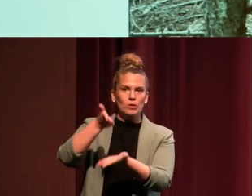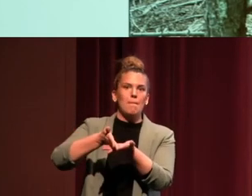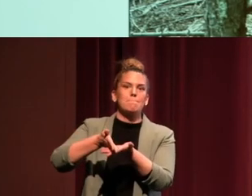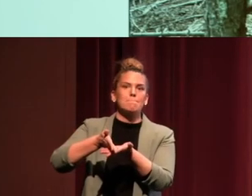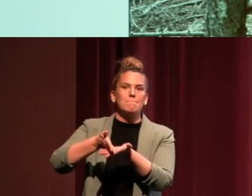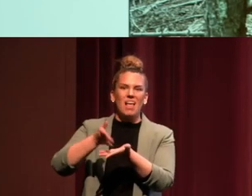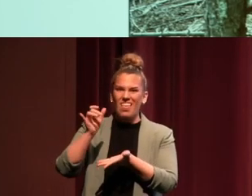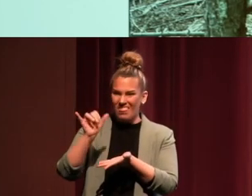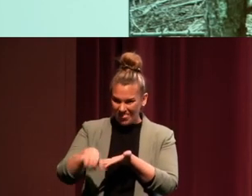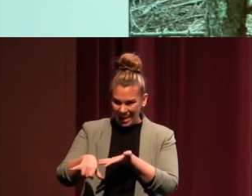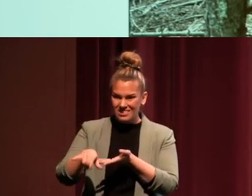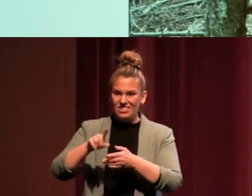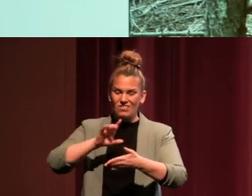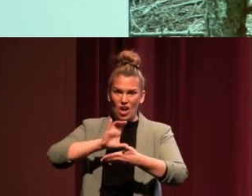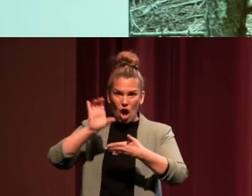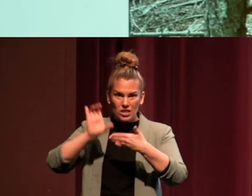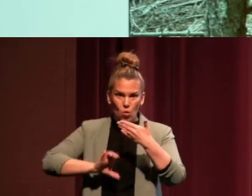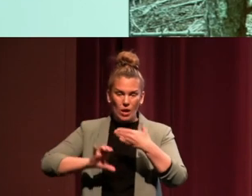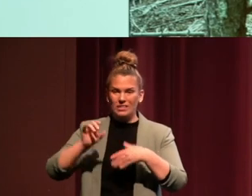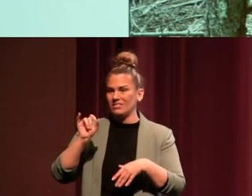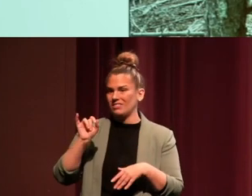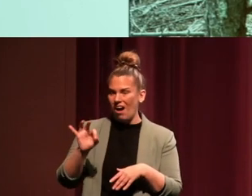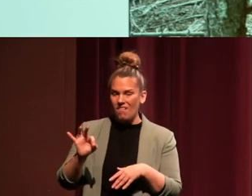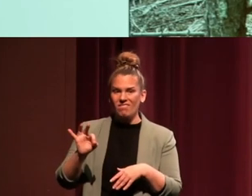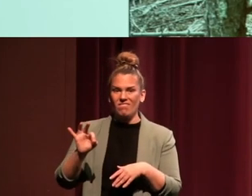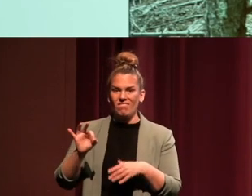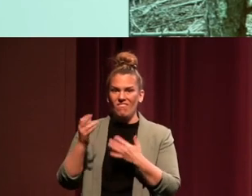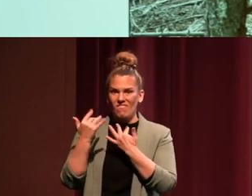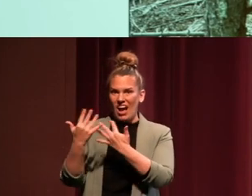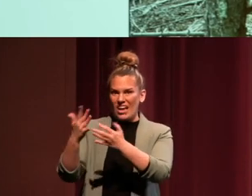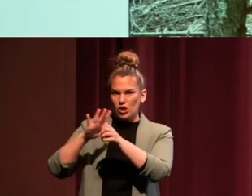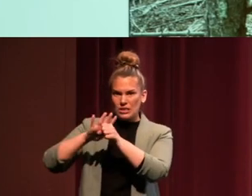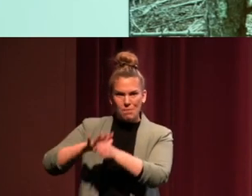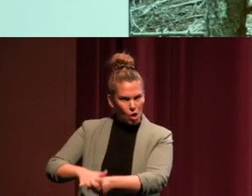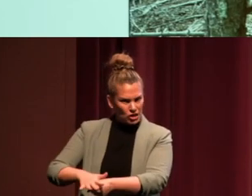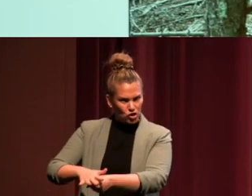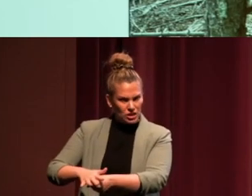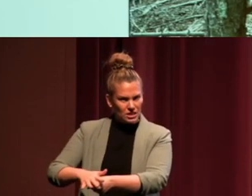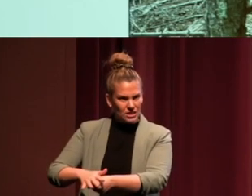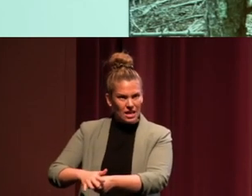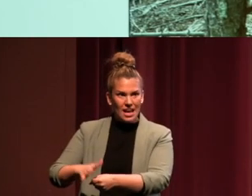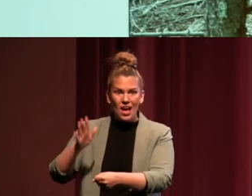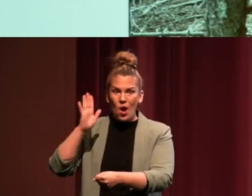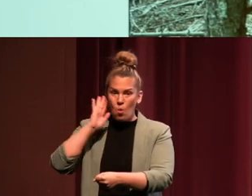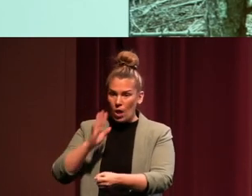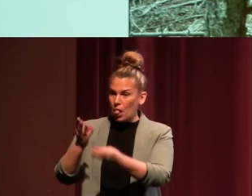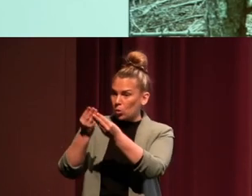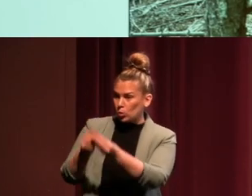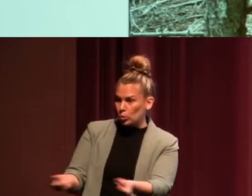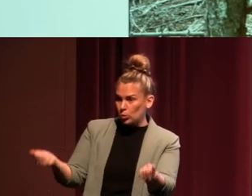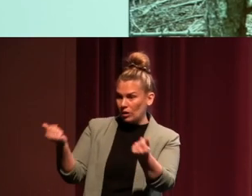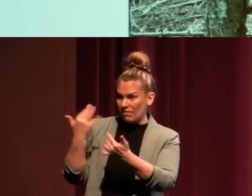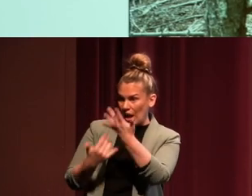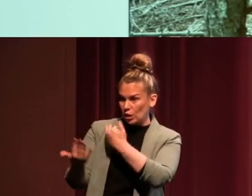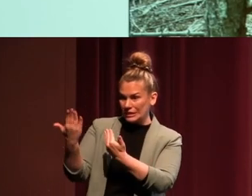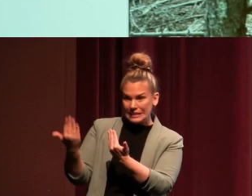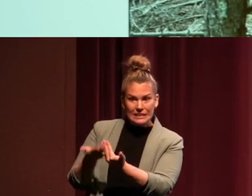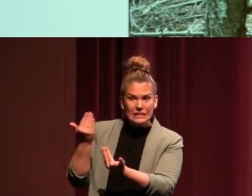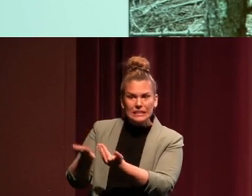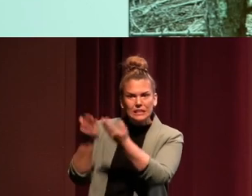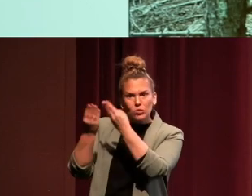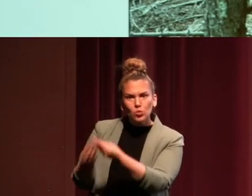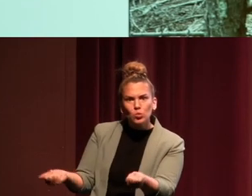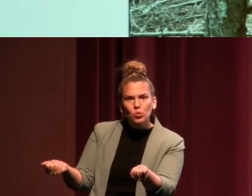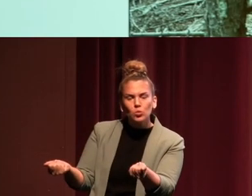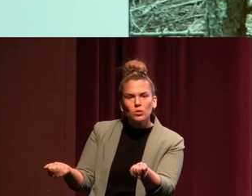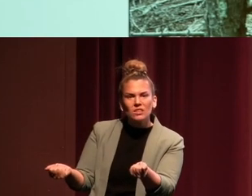fundamental consequence of fire suppression, is that it puts out the fires that are easy to put out. It puts out the fires that you could